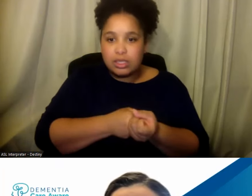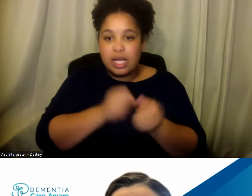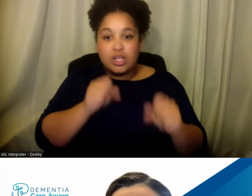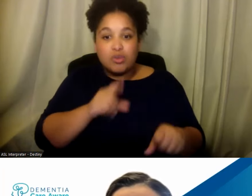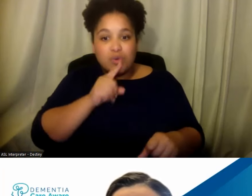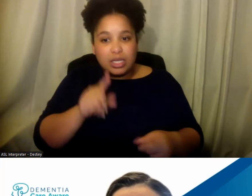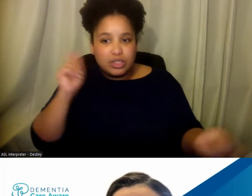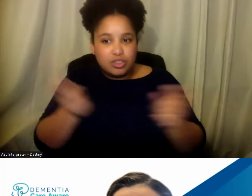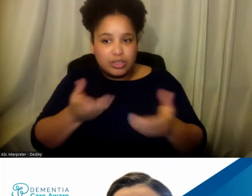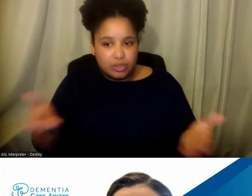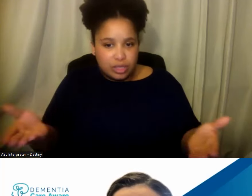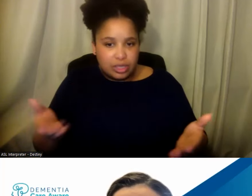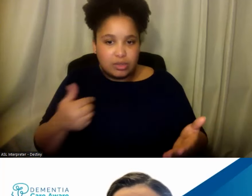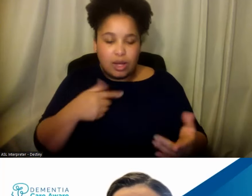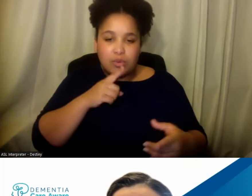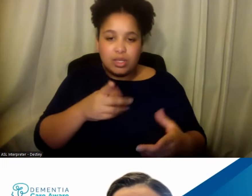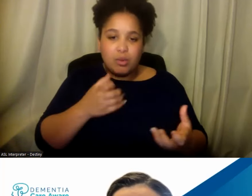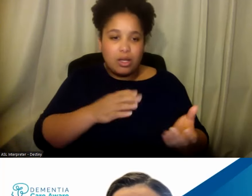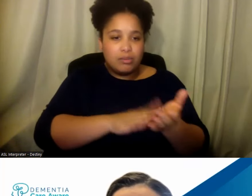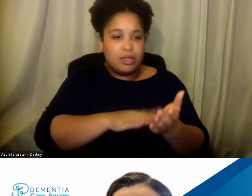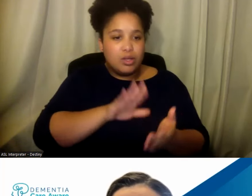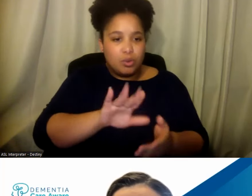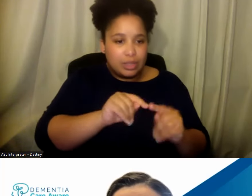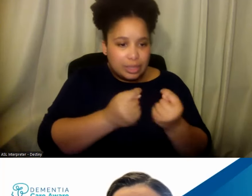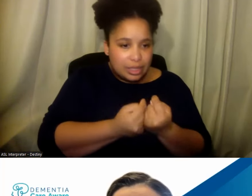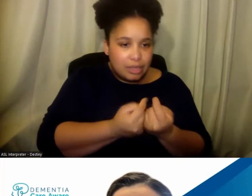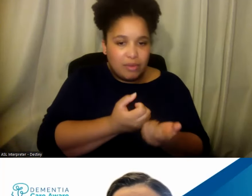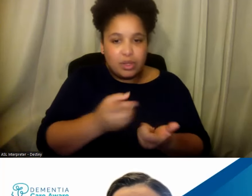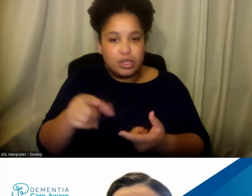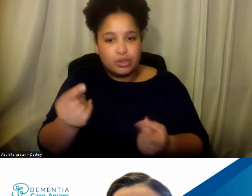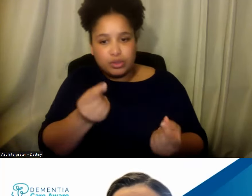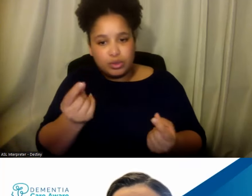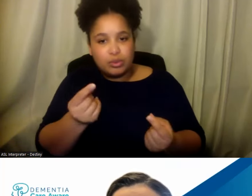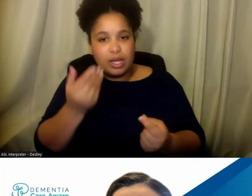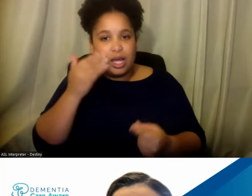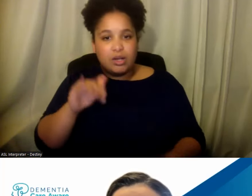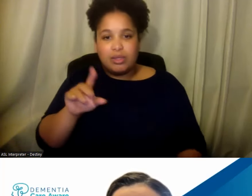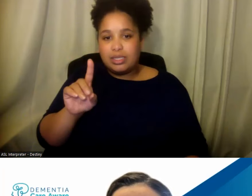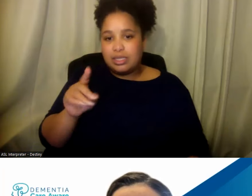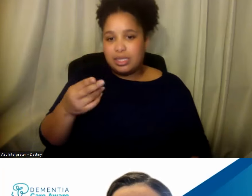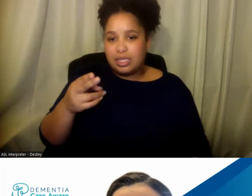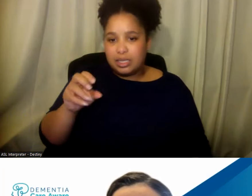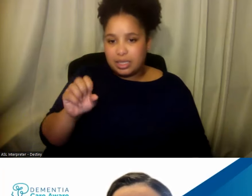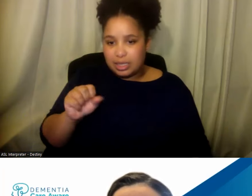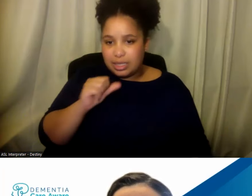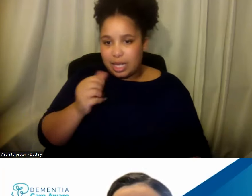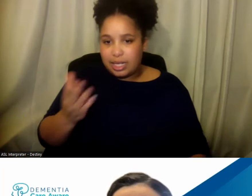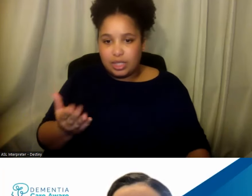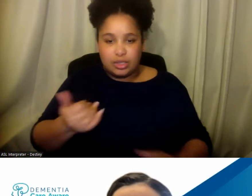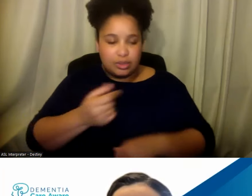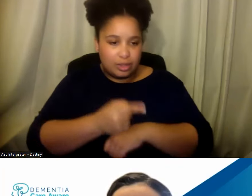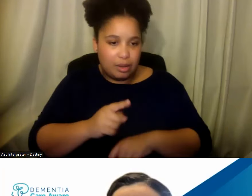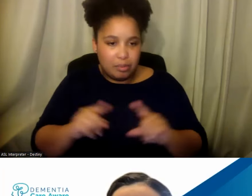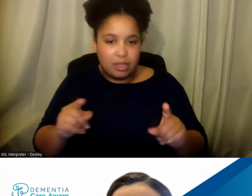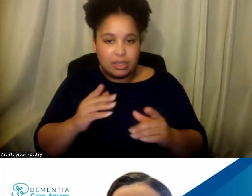a game changer. So I just want to applaud Anna and her team and what they're doing. And I know DHCS isn't here with us today, but